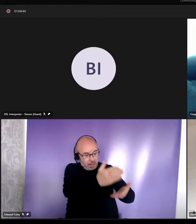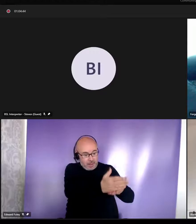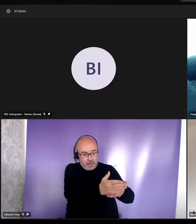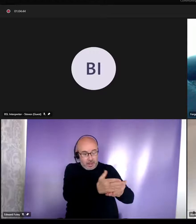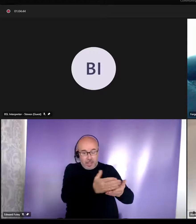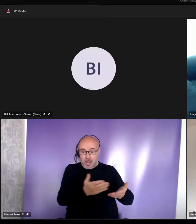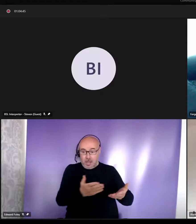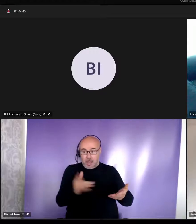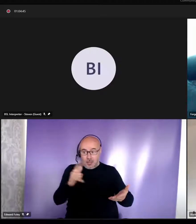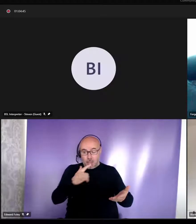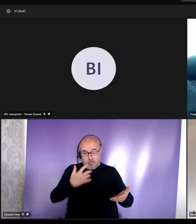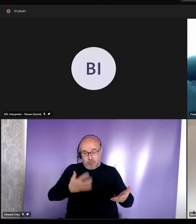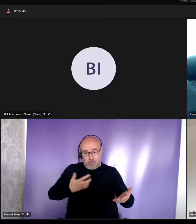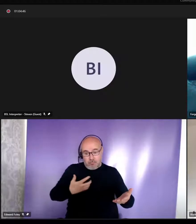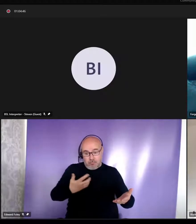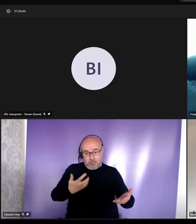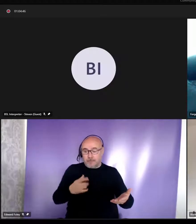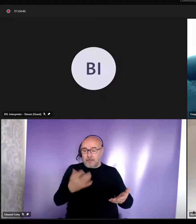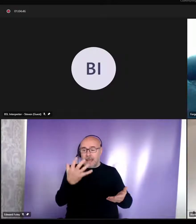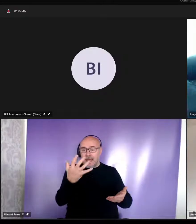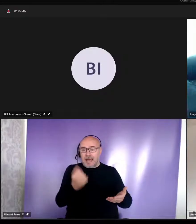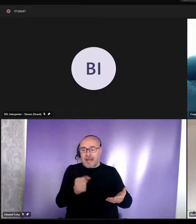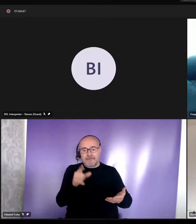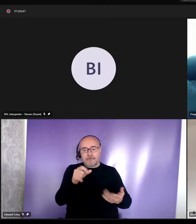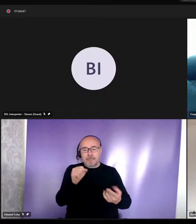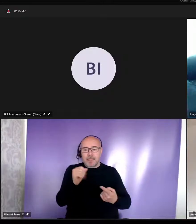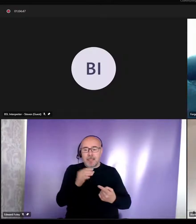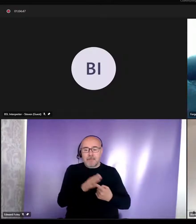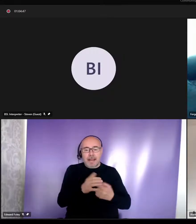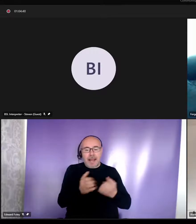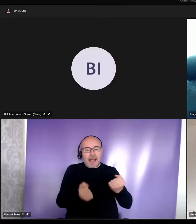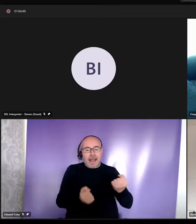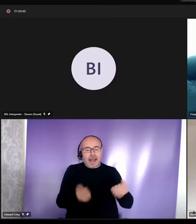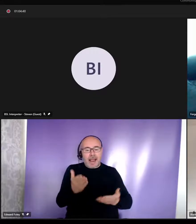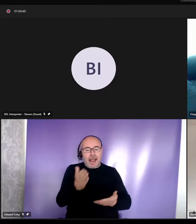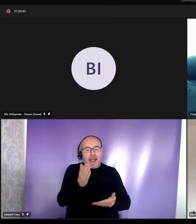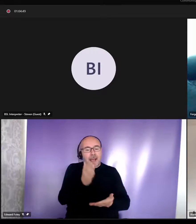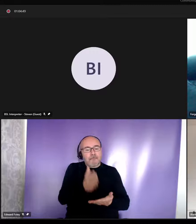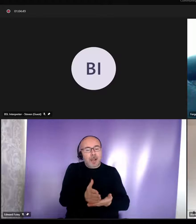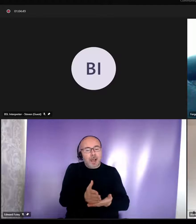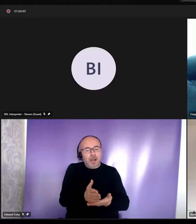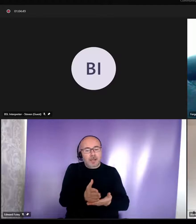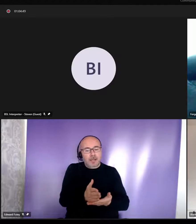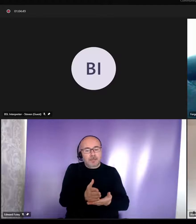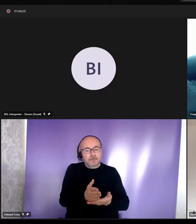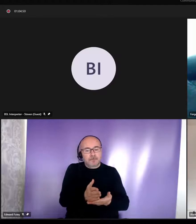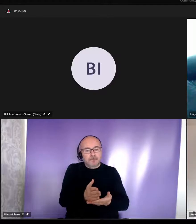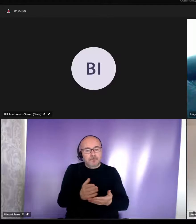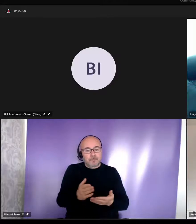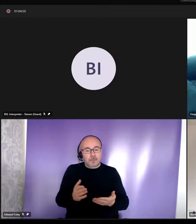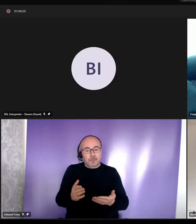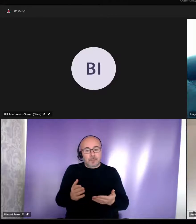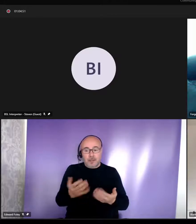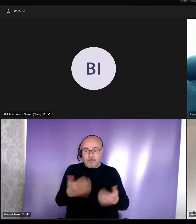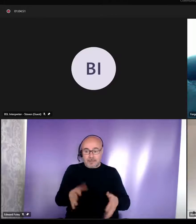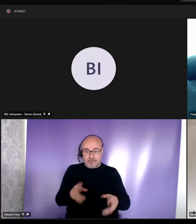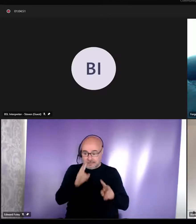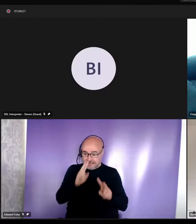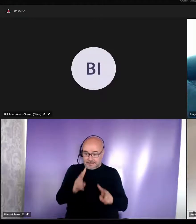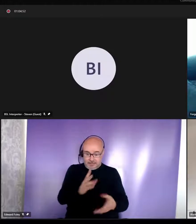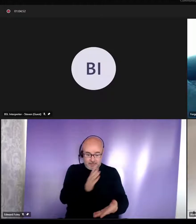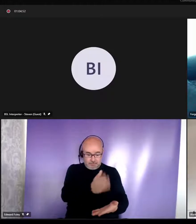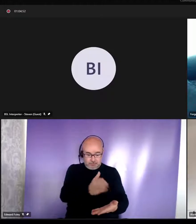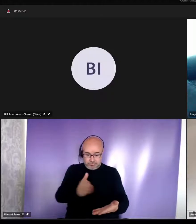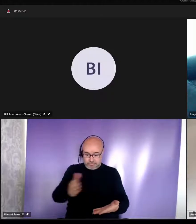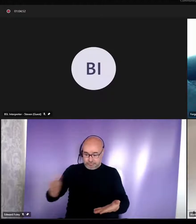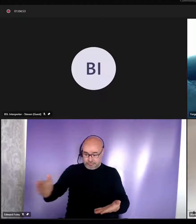in. There's units down at the main car park that, well, a week ago weren't working. They've been there for quite some time, so I don't